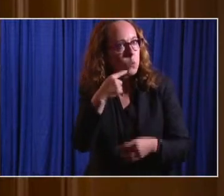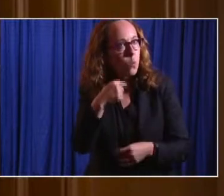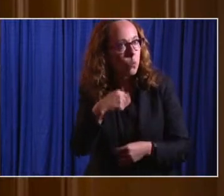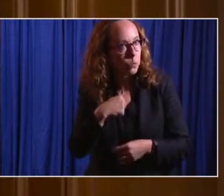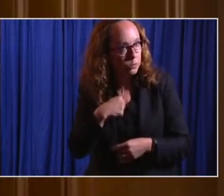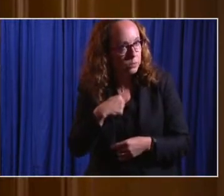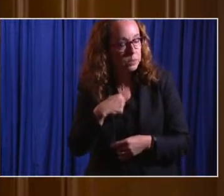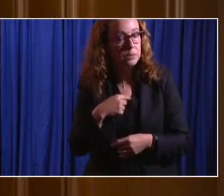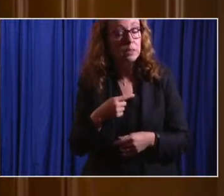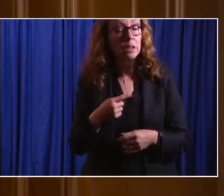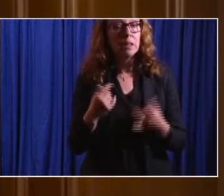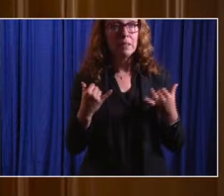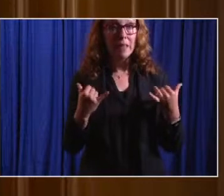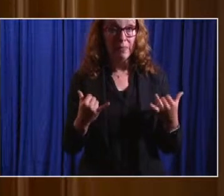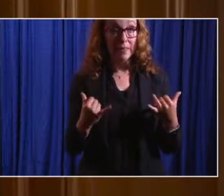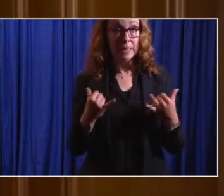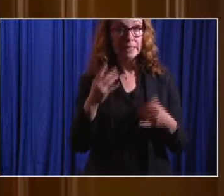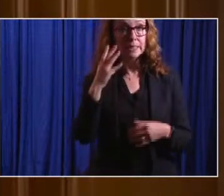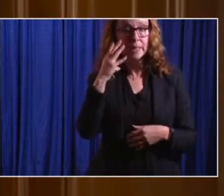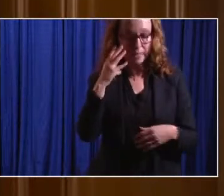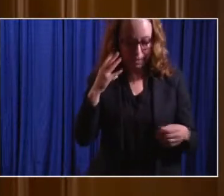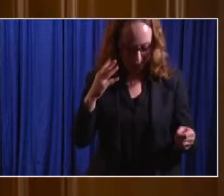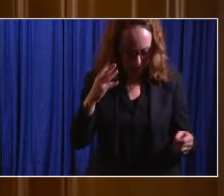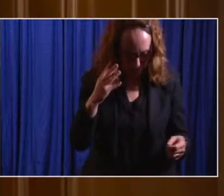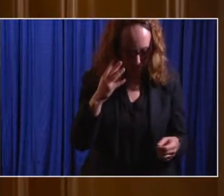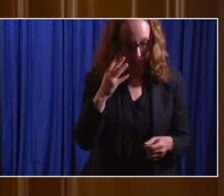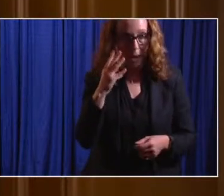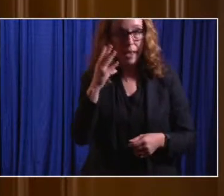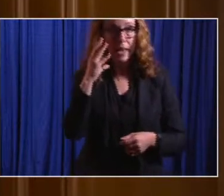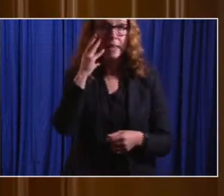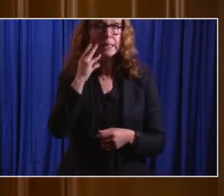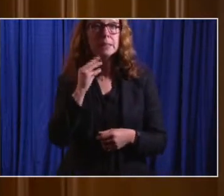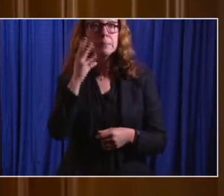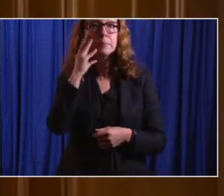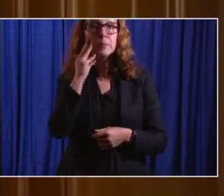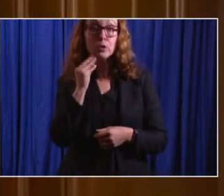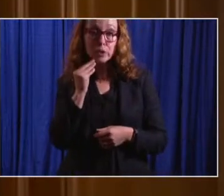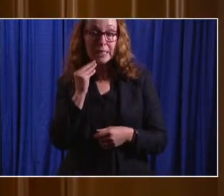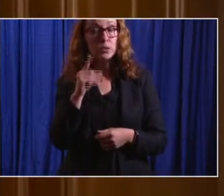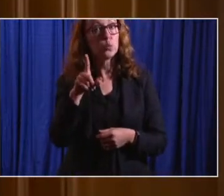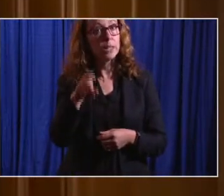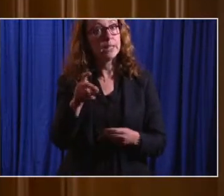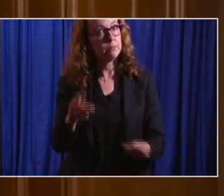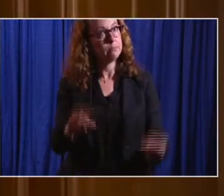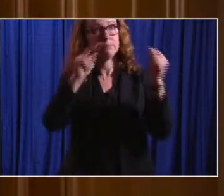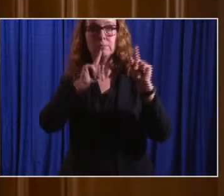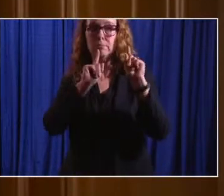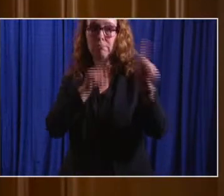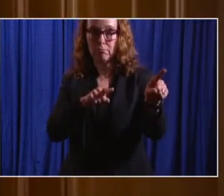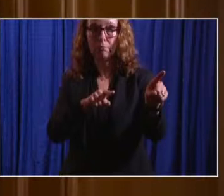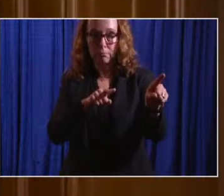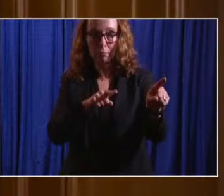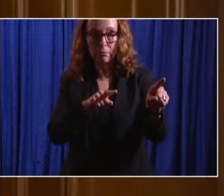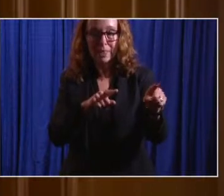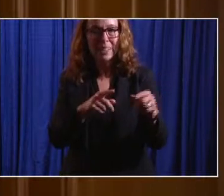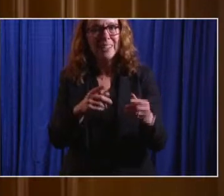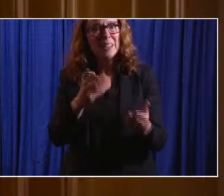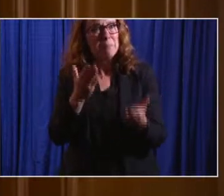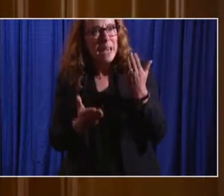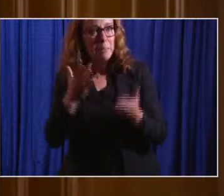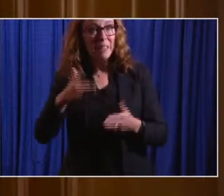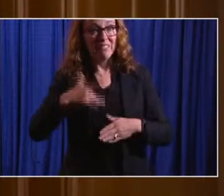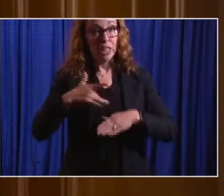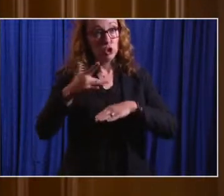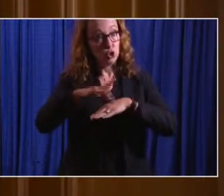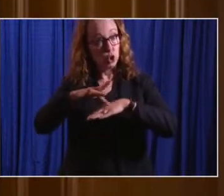going through this experience, we would have to act early. It might seem too early,